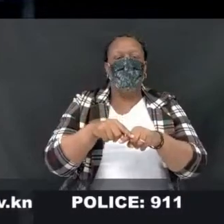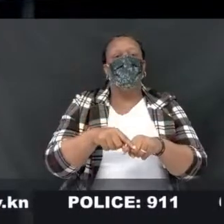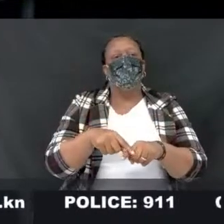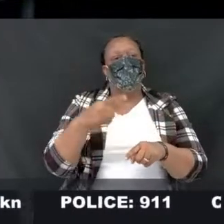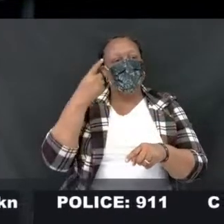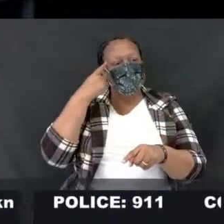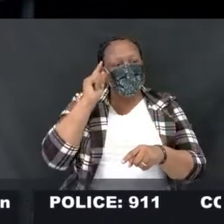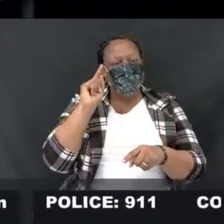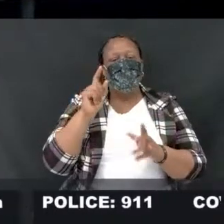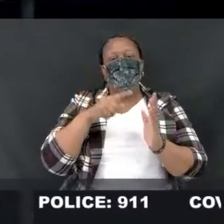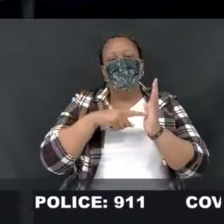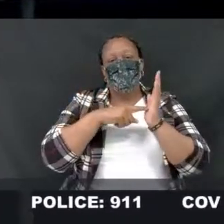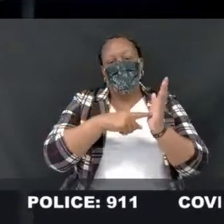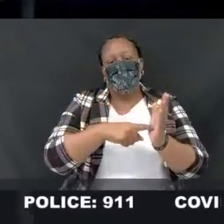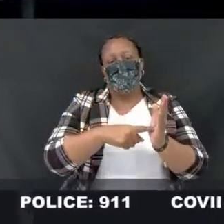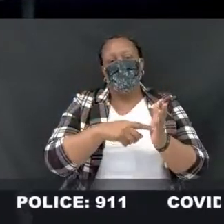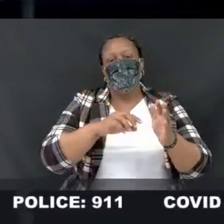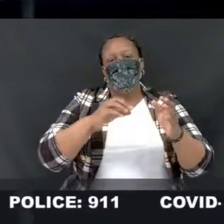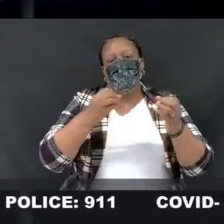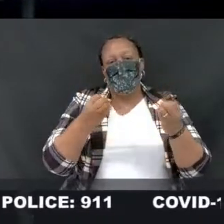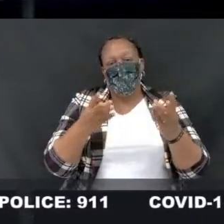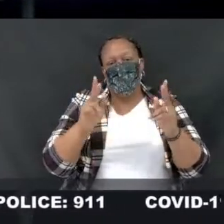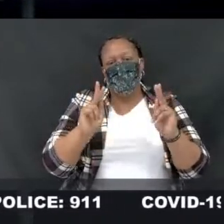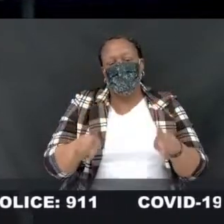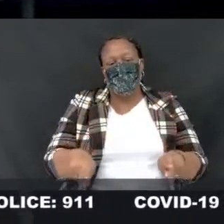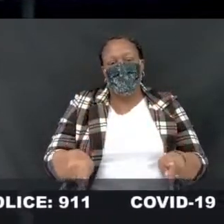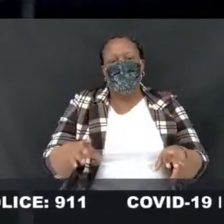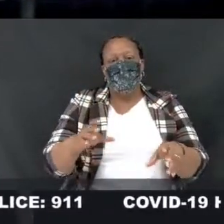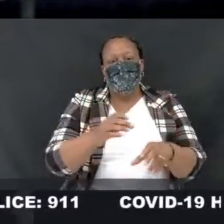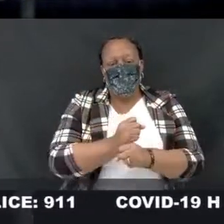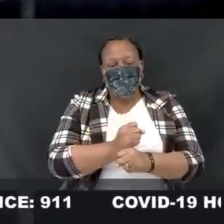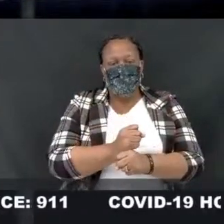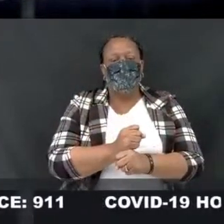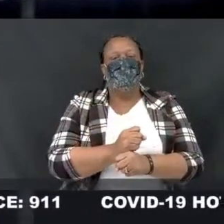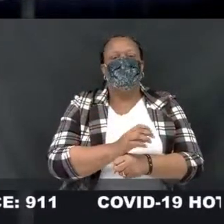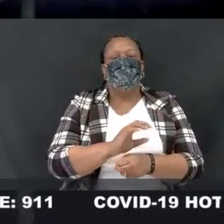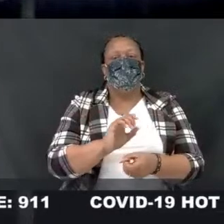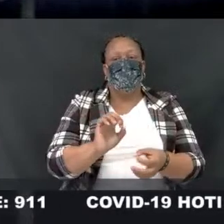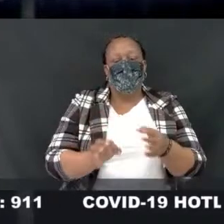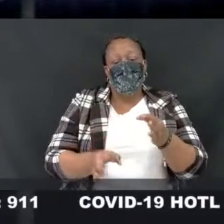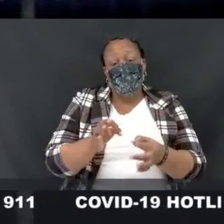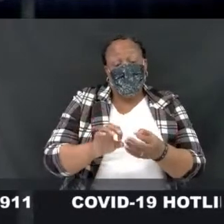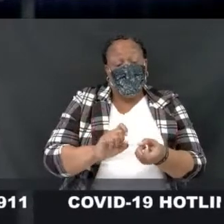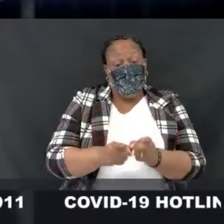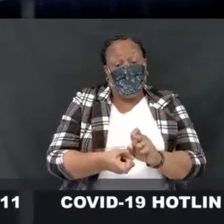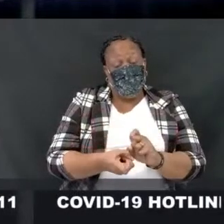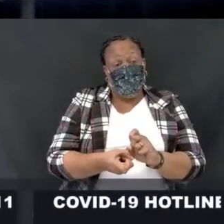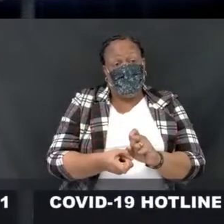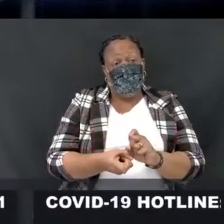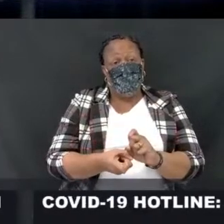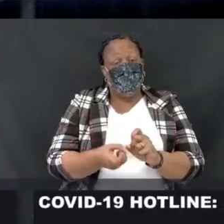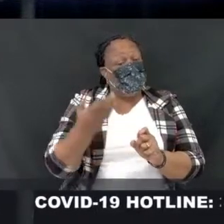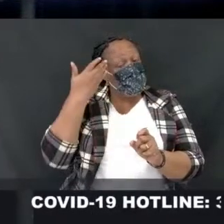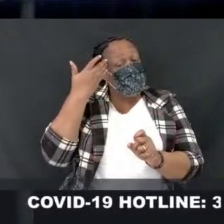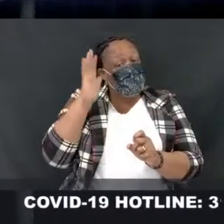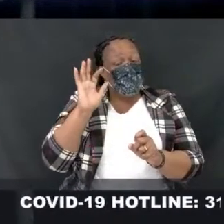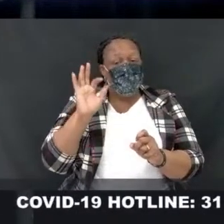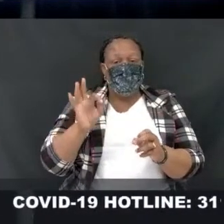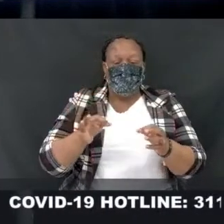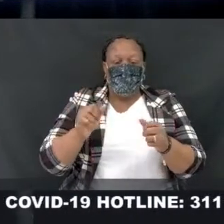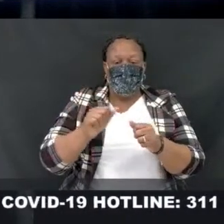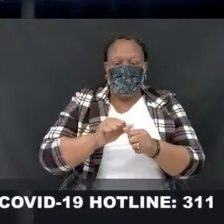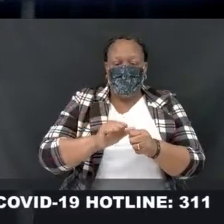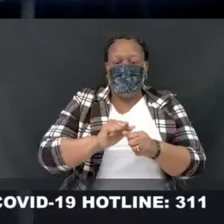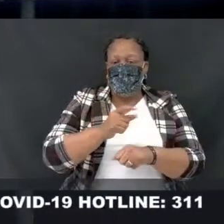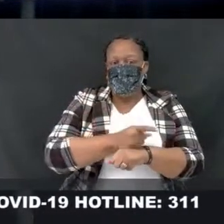tile on a daily basis. If there is going to be a change with respect to the frequency of